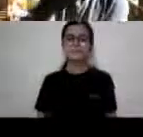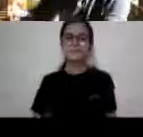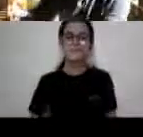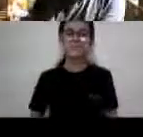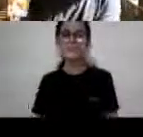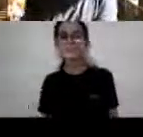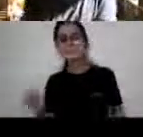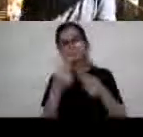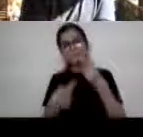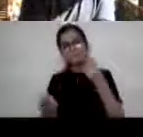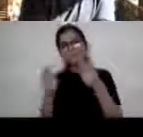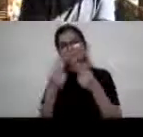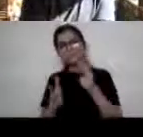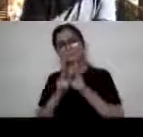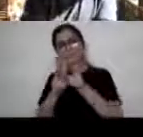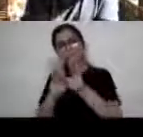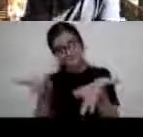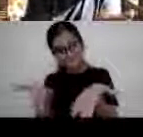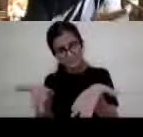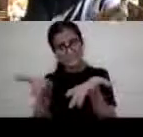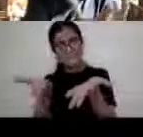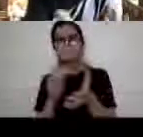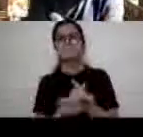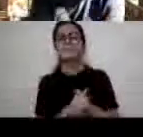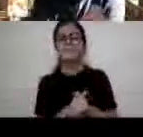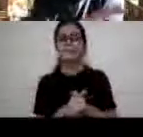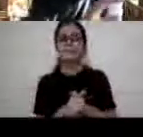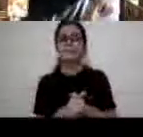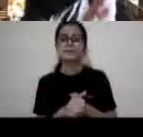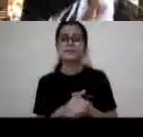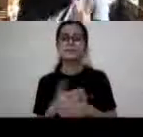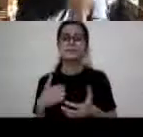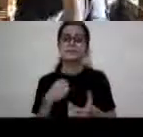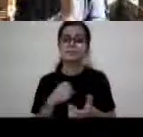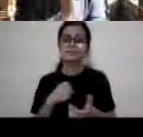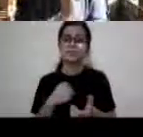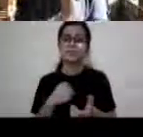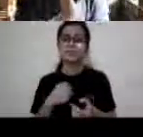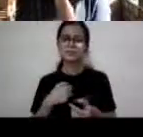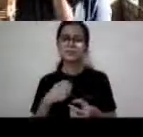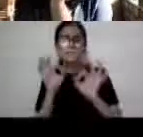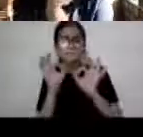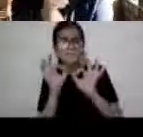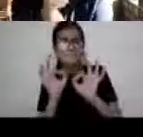stories that are told. I'm not having a perfect